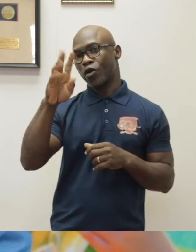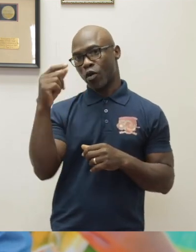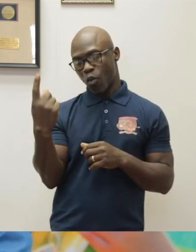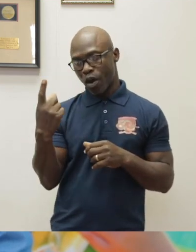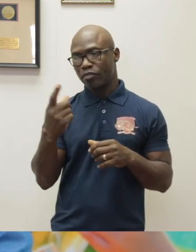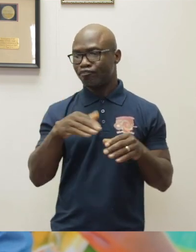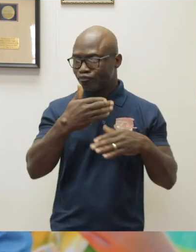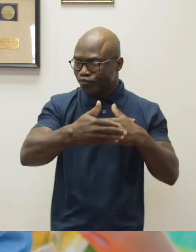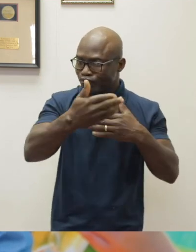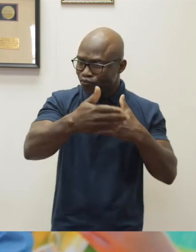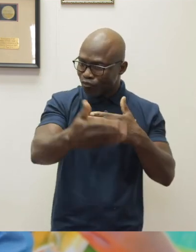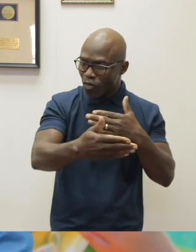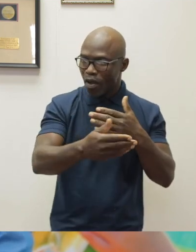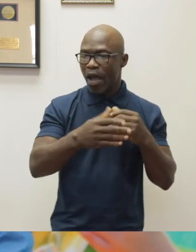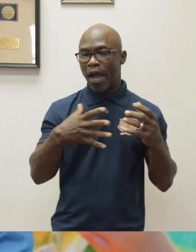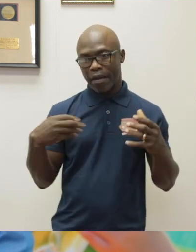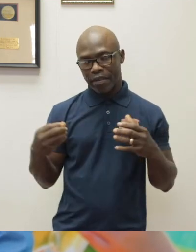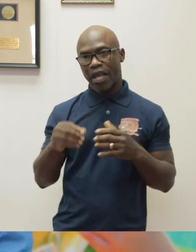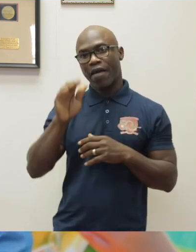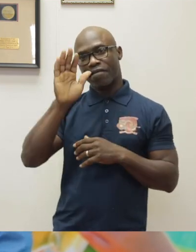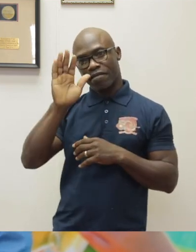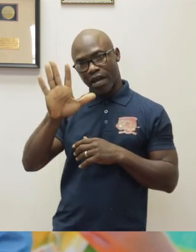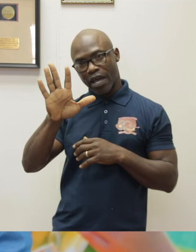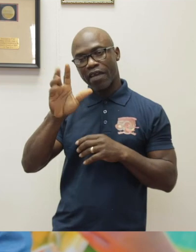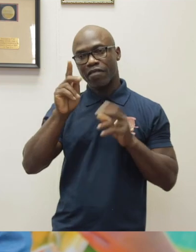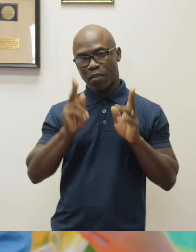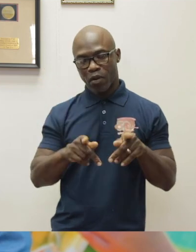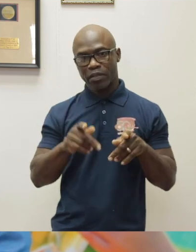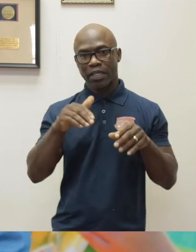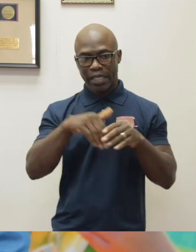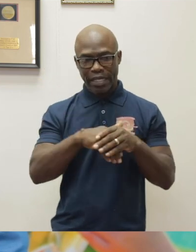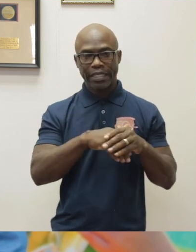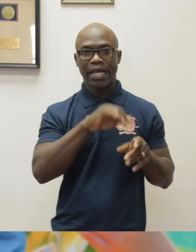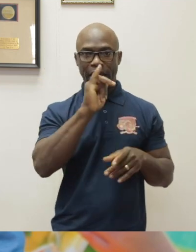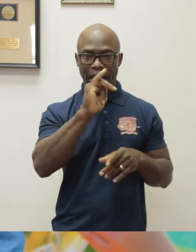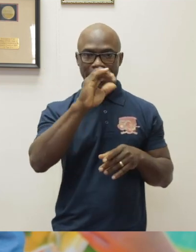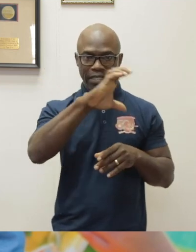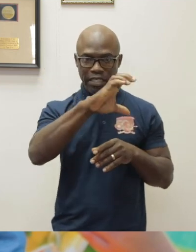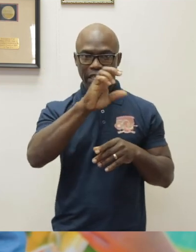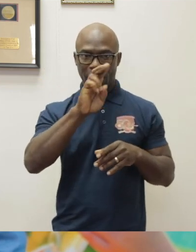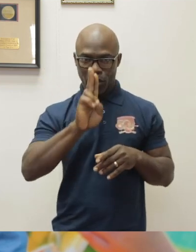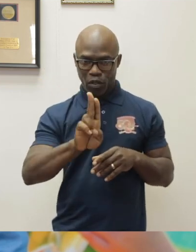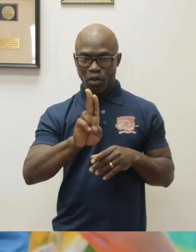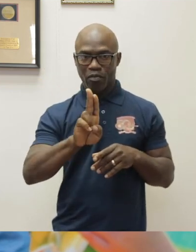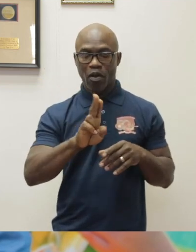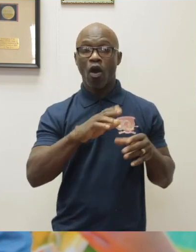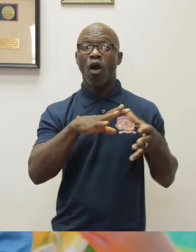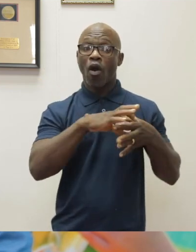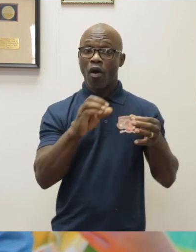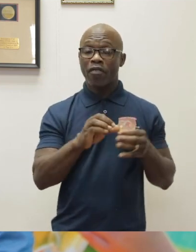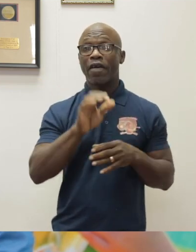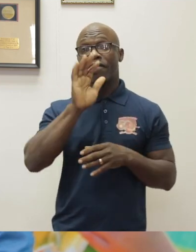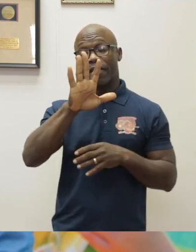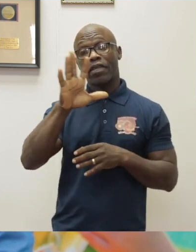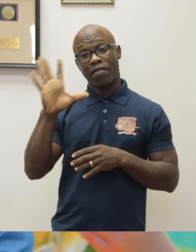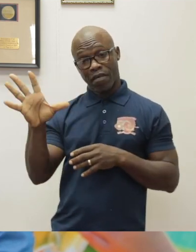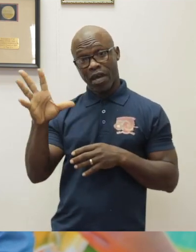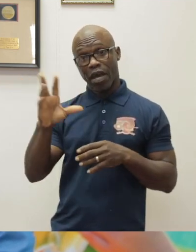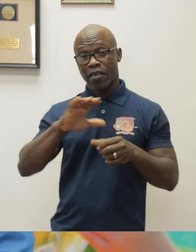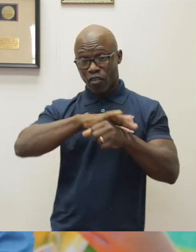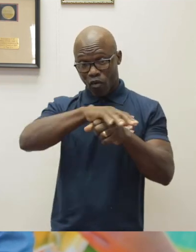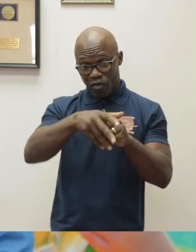are 5 persons in our COVID ICU. Of the 55 positive